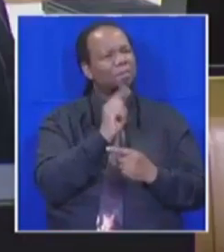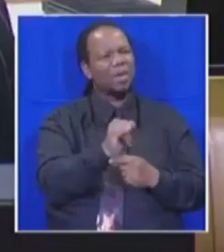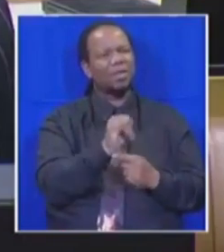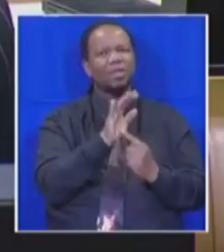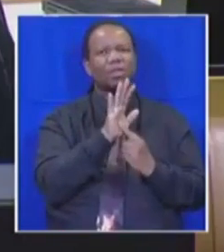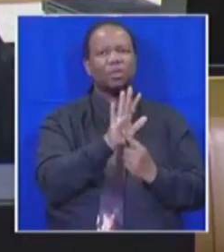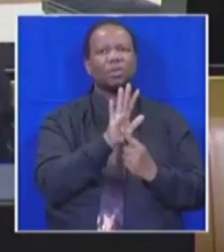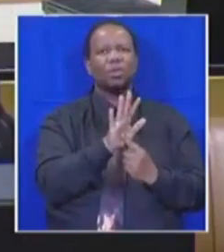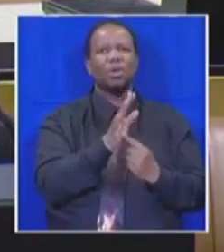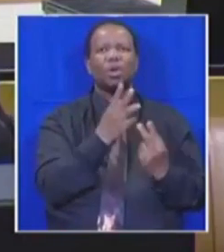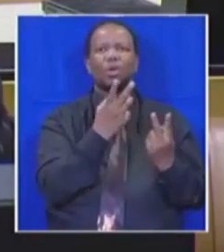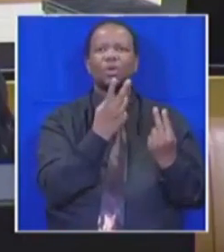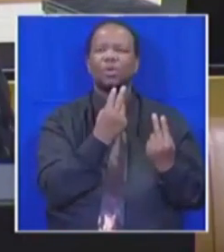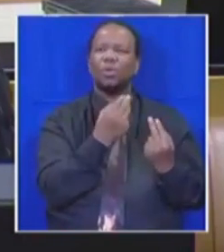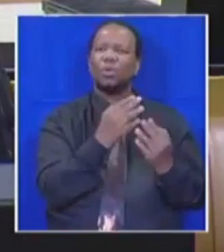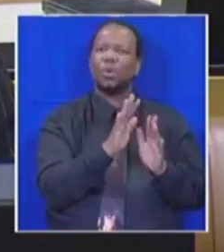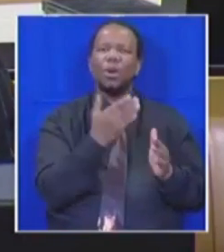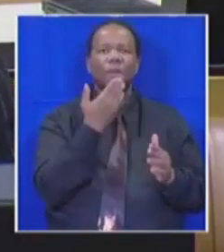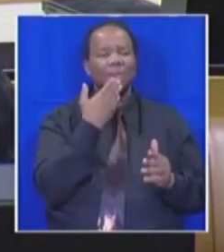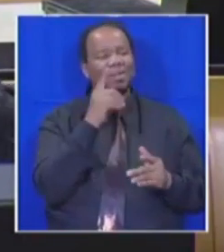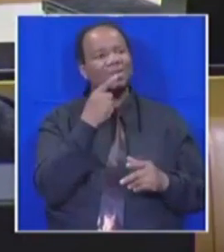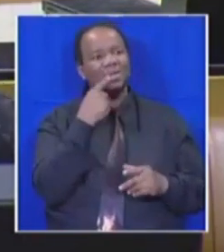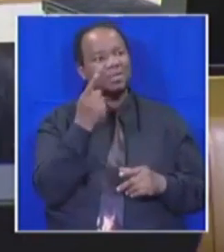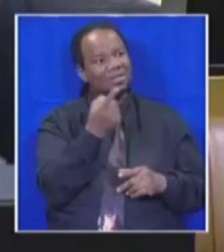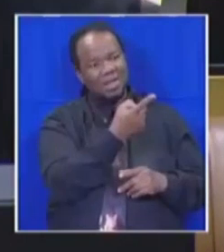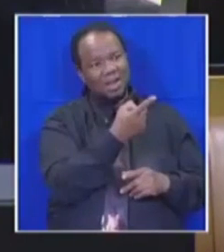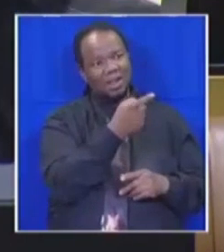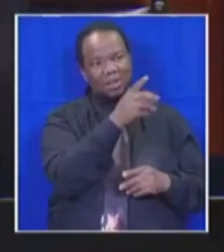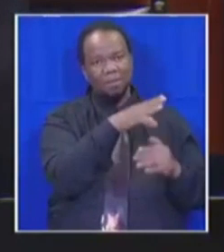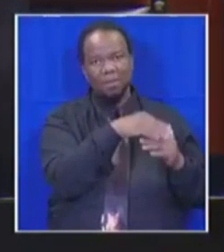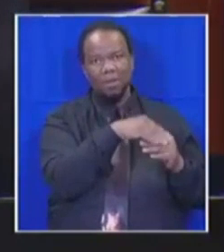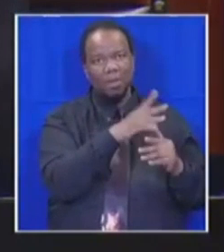now. Call the German cut to order, man.